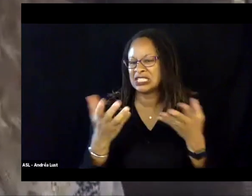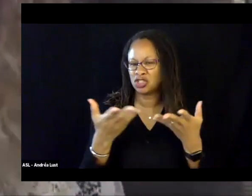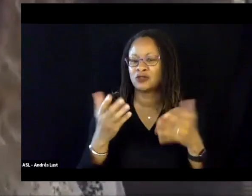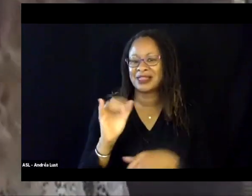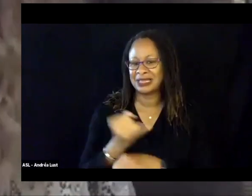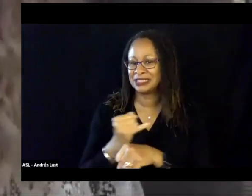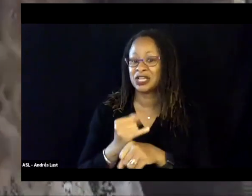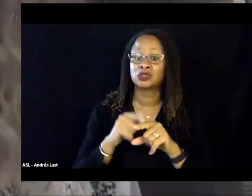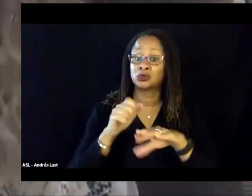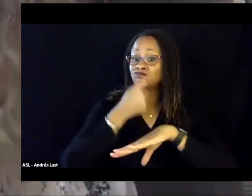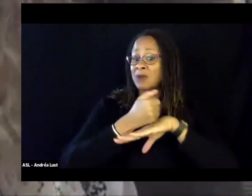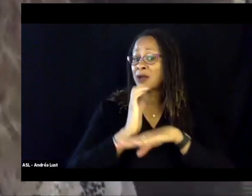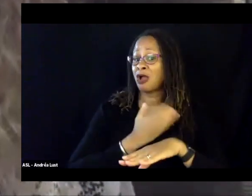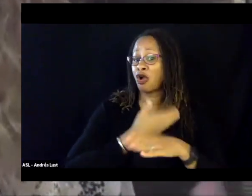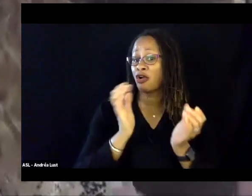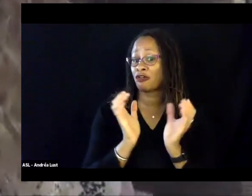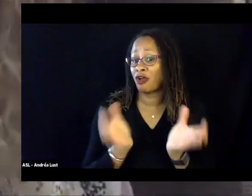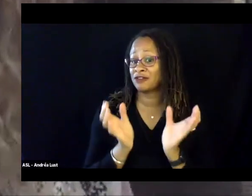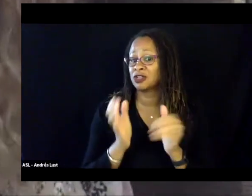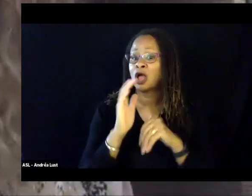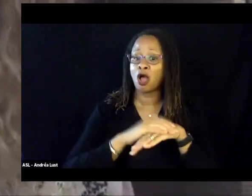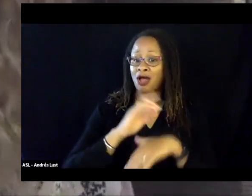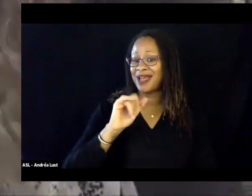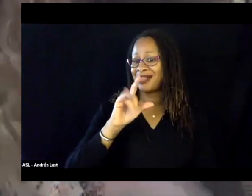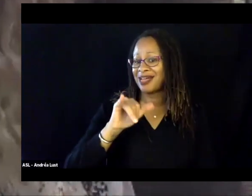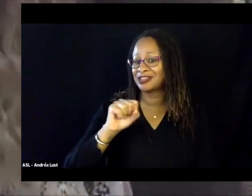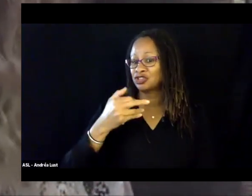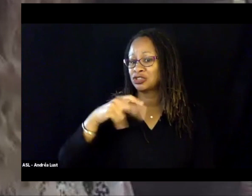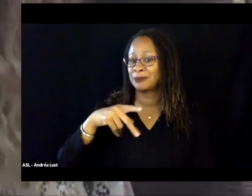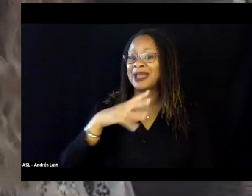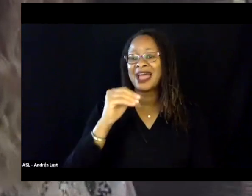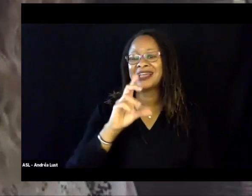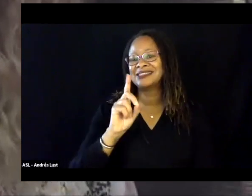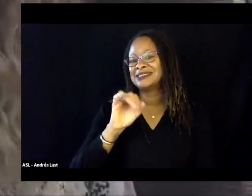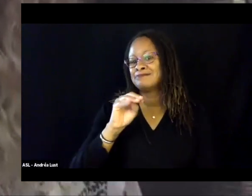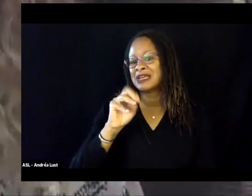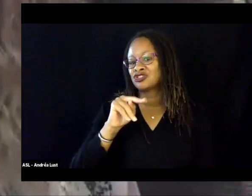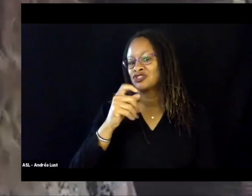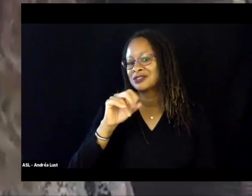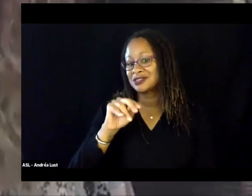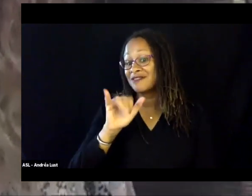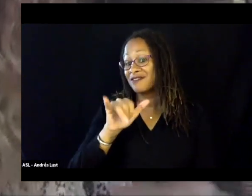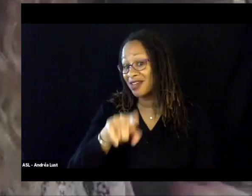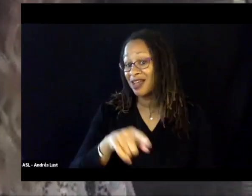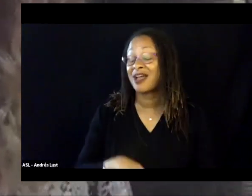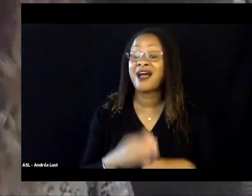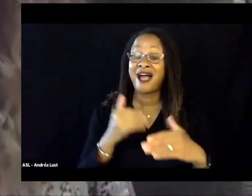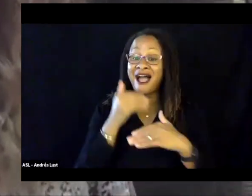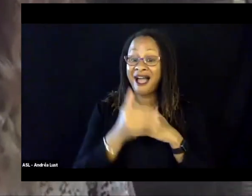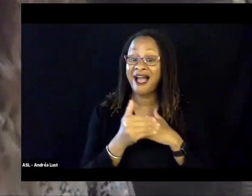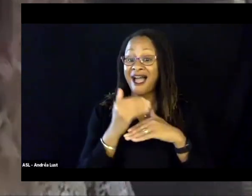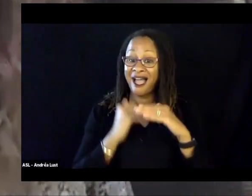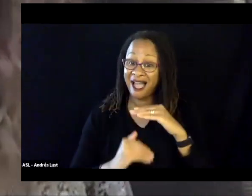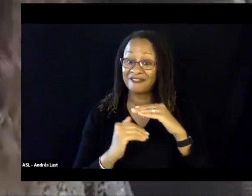our conversation on, allyship and the dimensions of allyship. After Caroline, I'm going to moderate